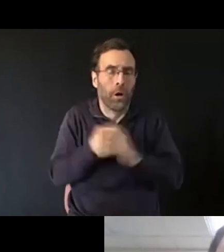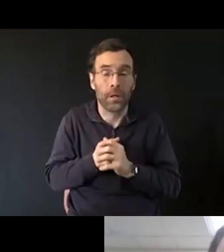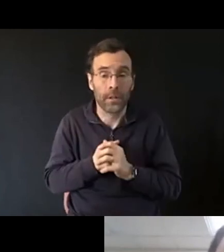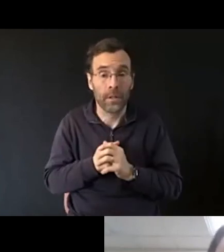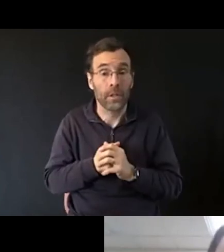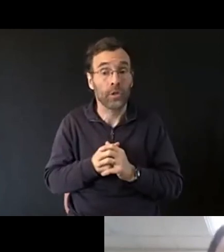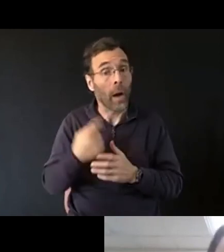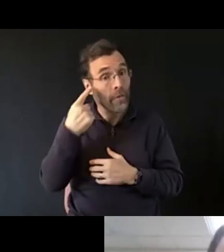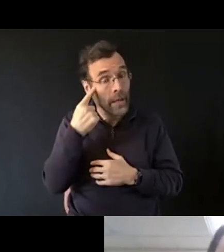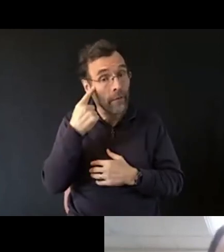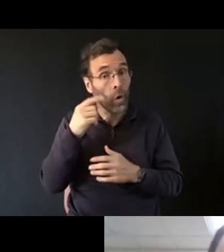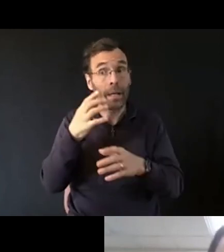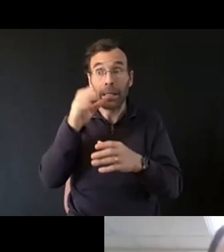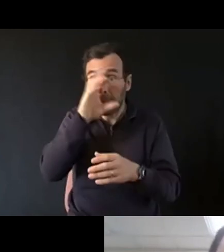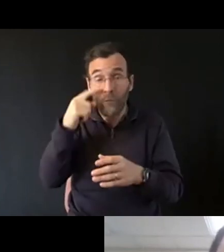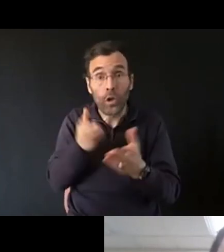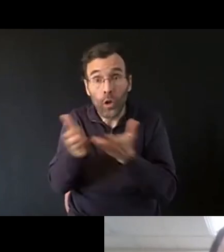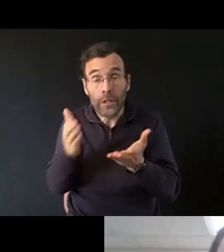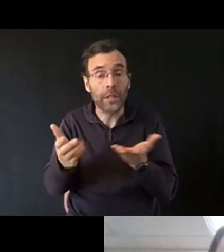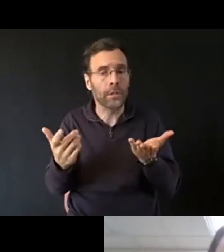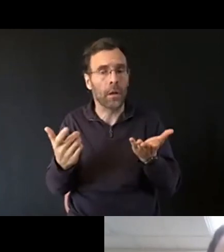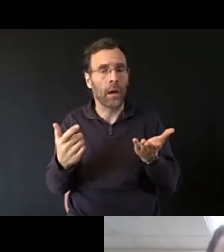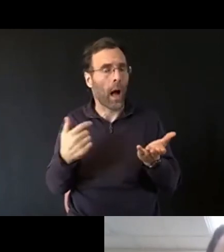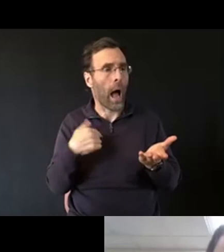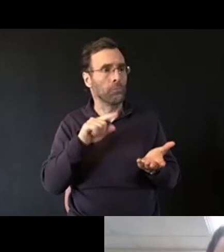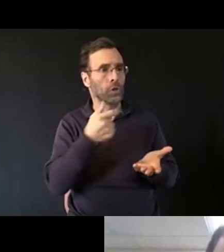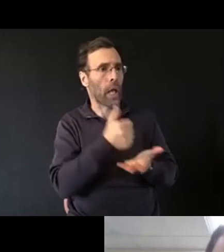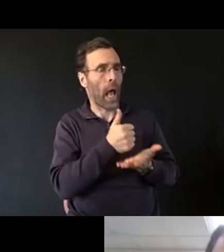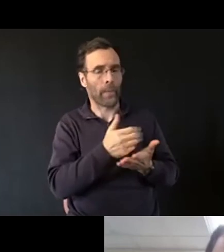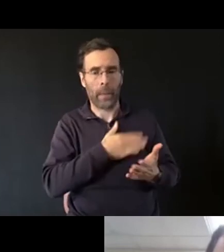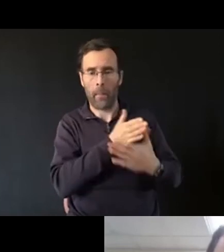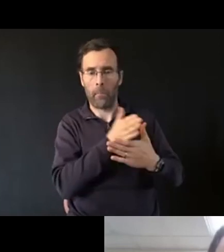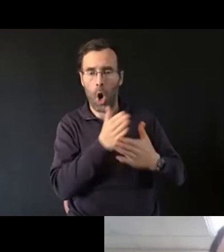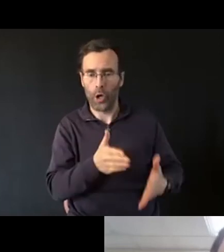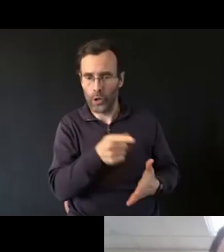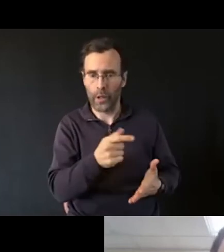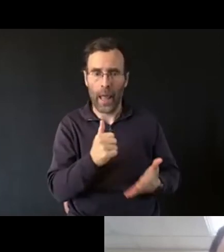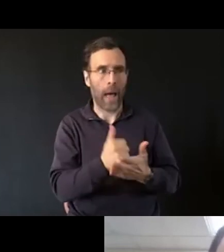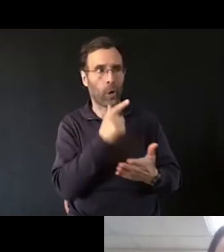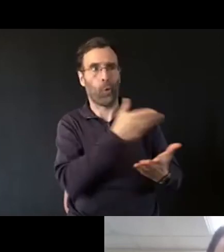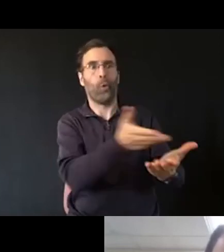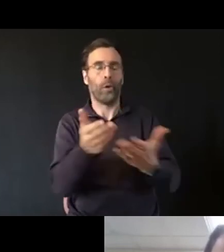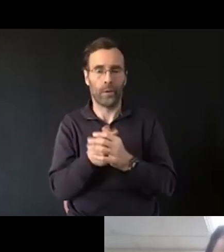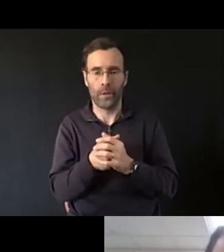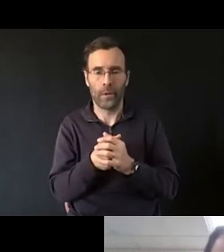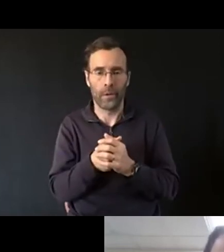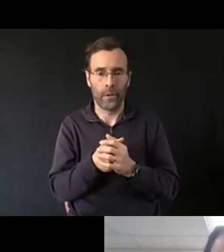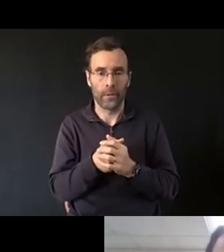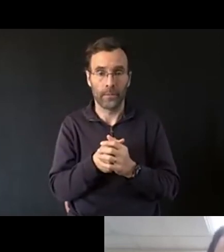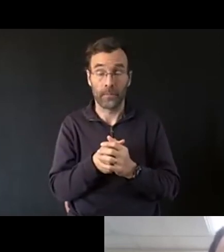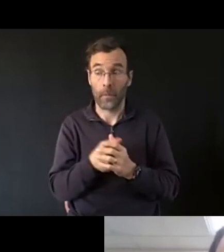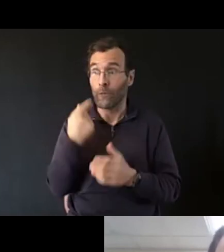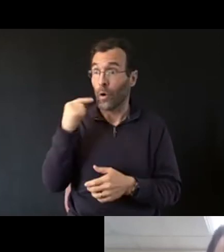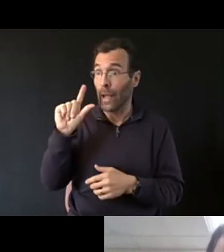seeking out services is that, well, I'm just helping, you know, my partner or helping whomever. And then, you know, for the